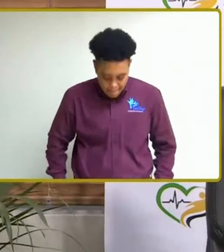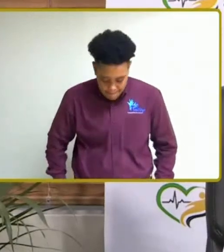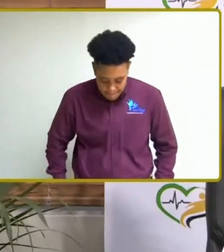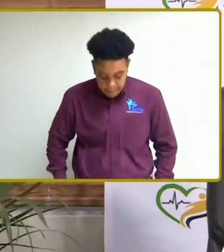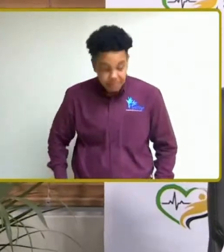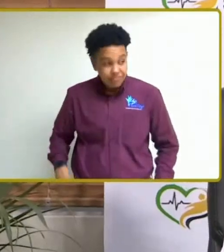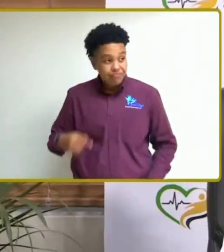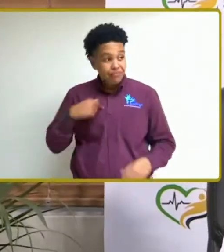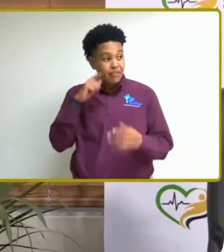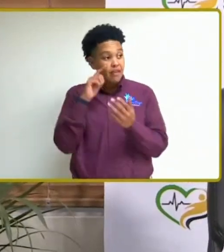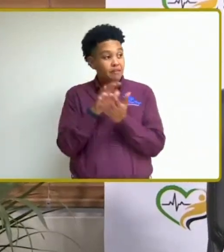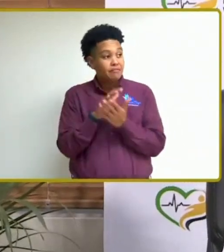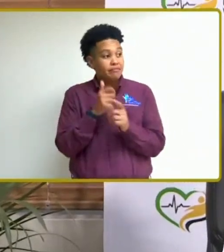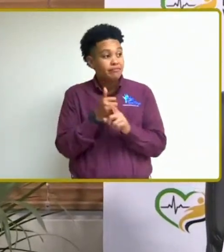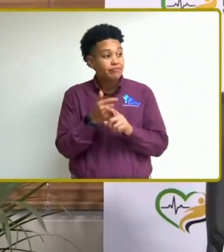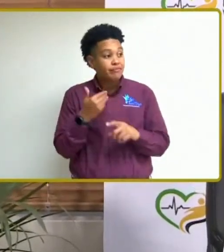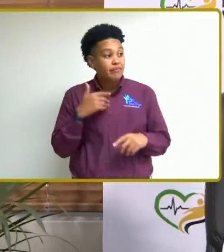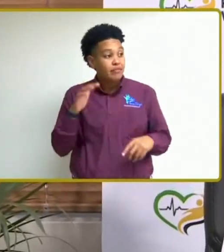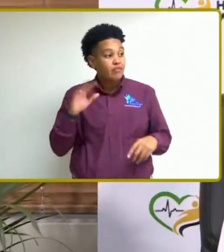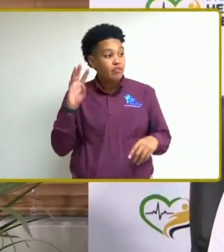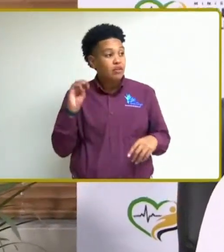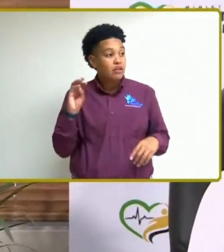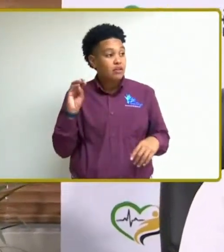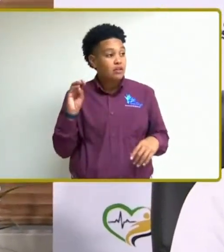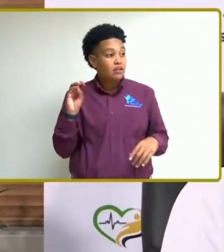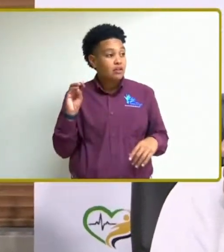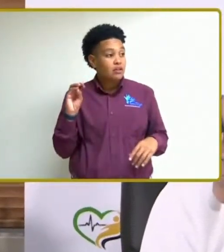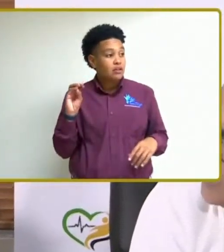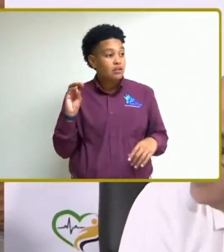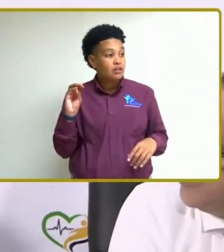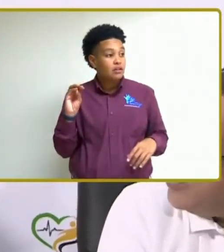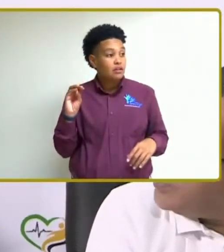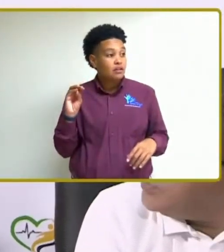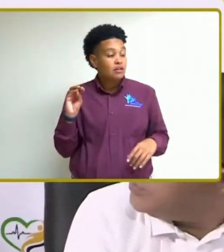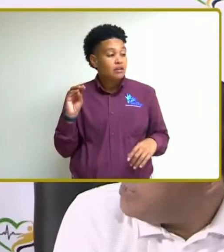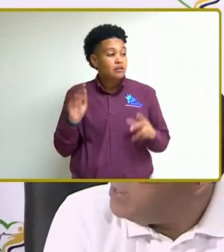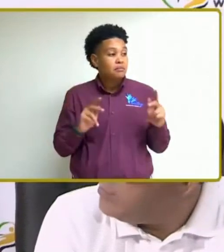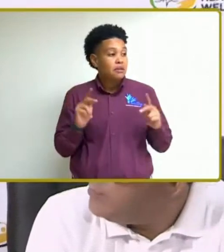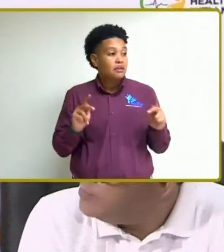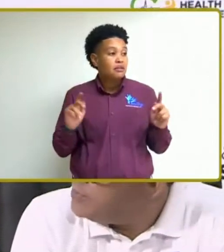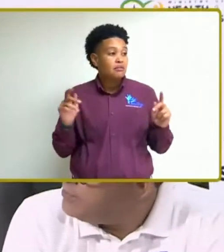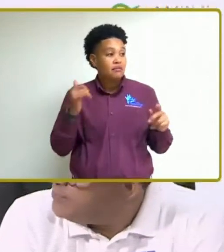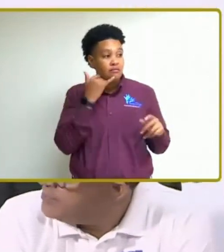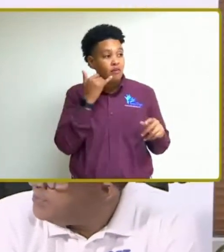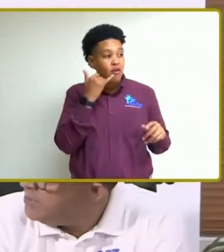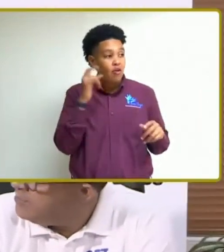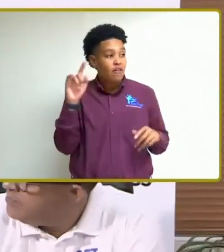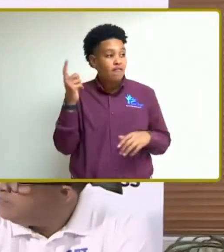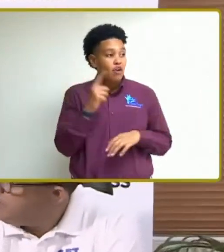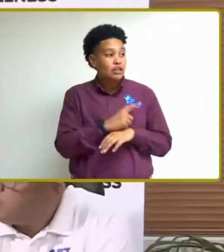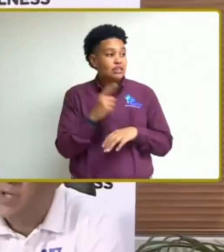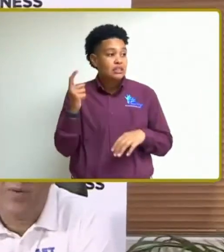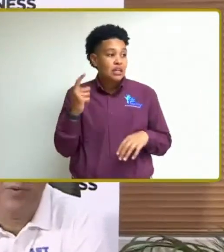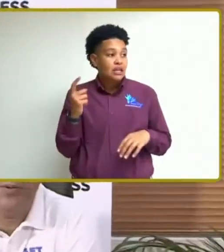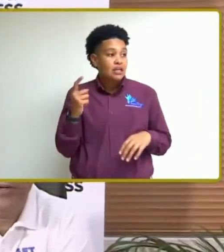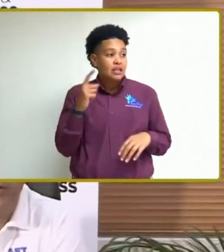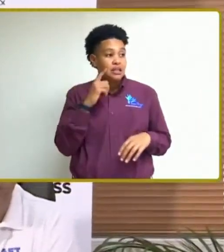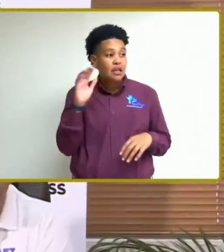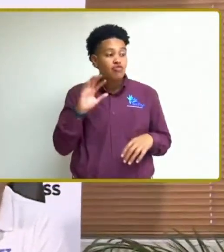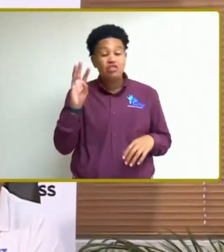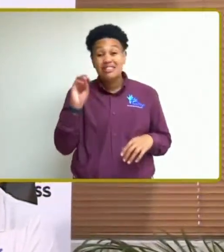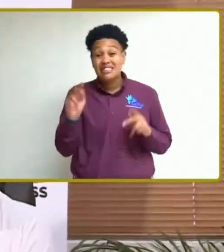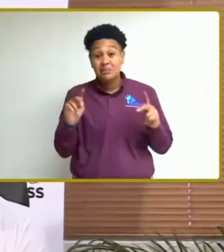they said they had about 60 or so persons manning phones on the first day. Yeah, there are about